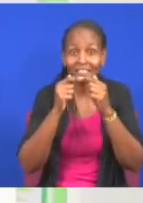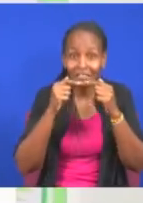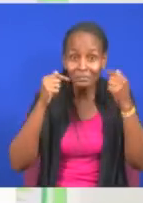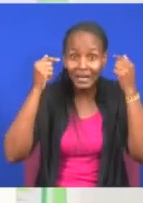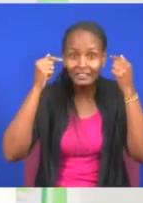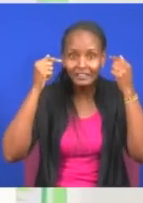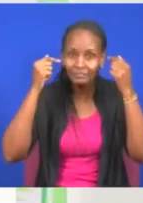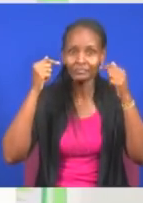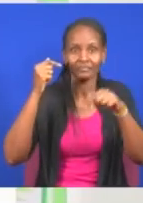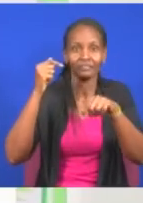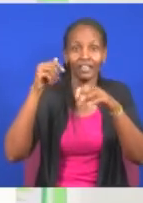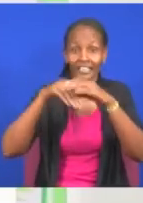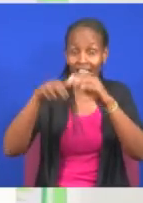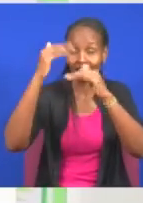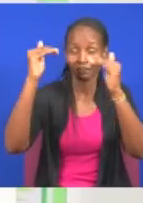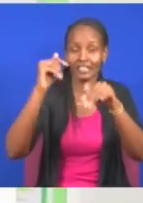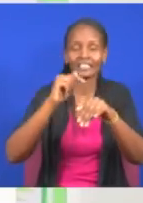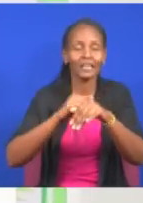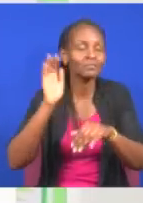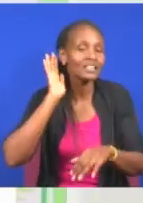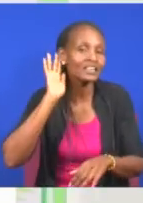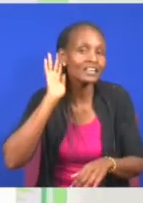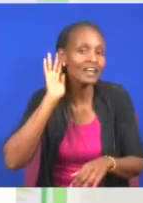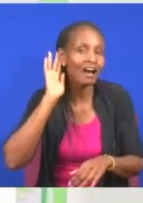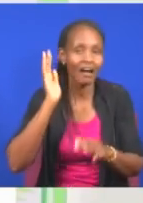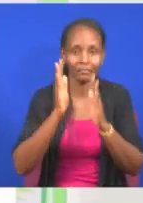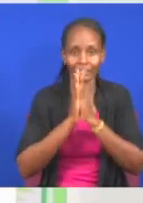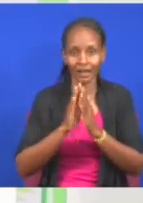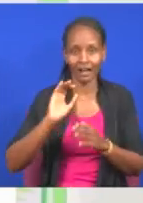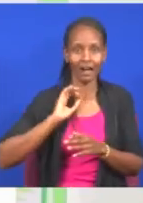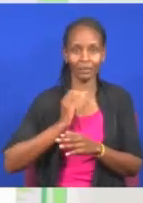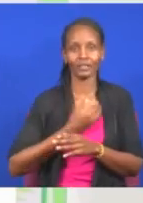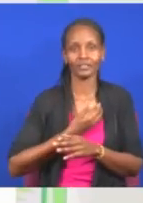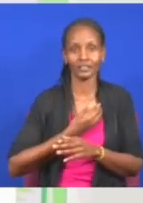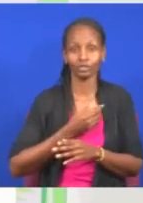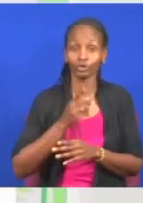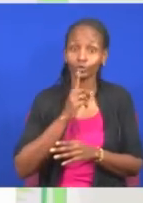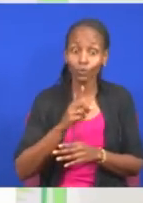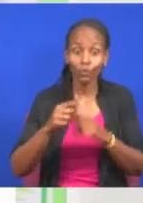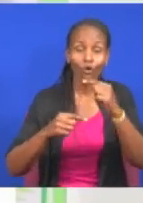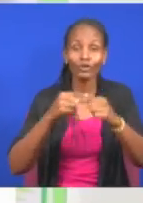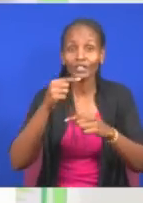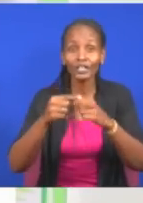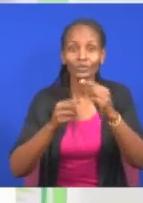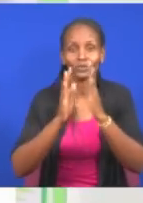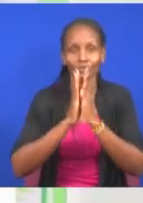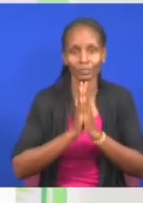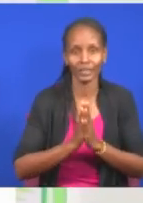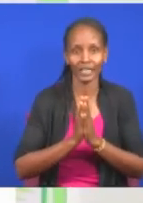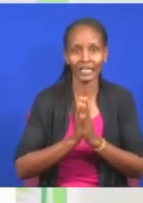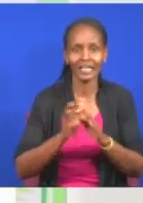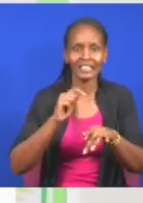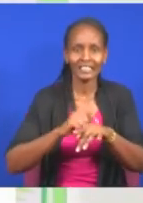He smiles when he hears us praying. So we should continue to pray. Even if things are